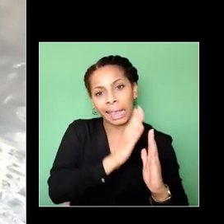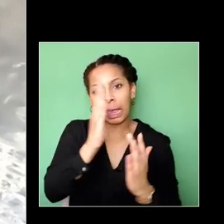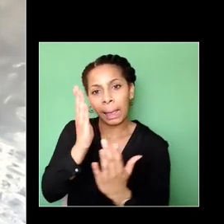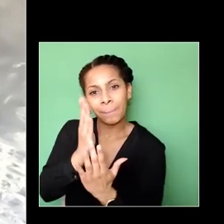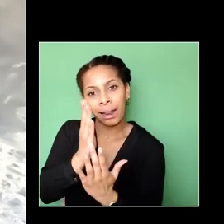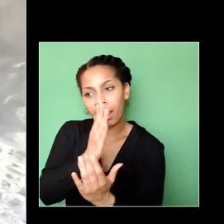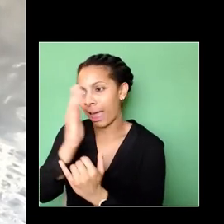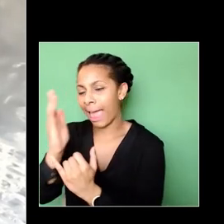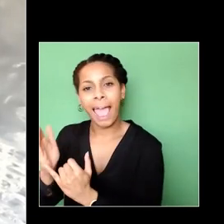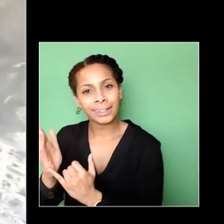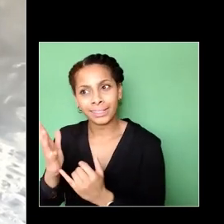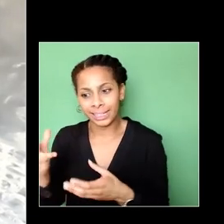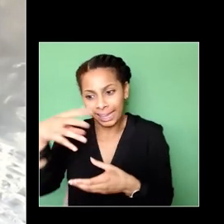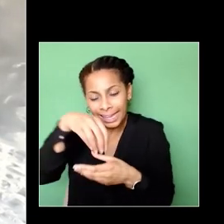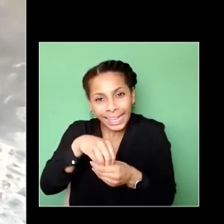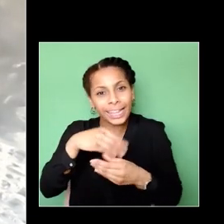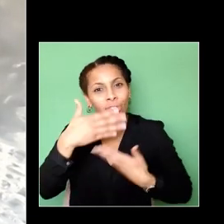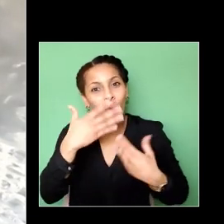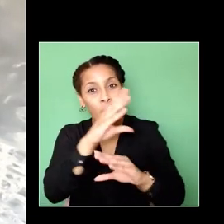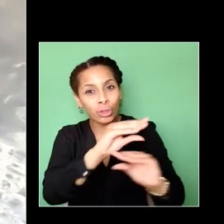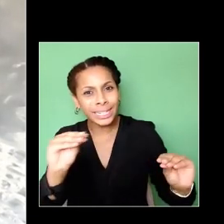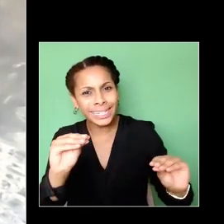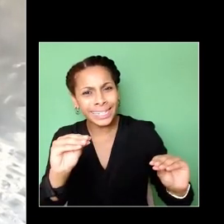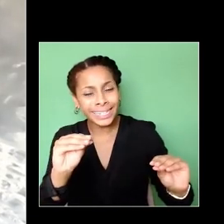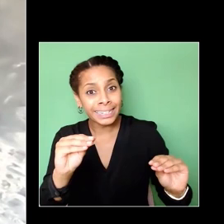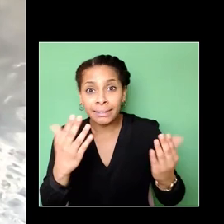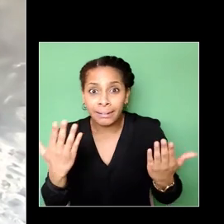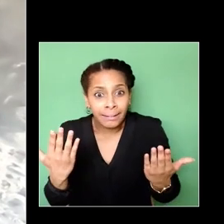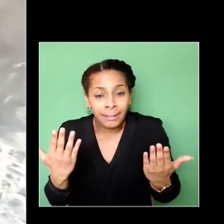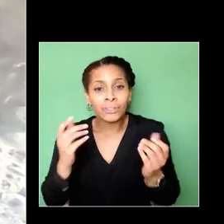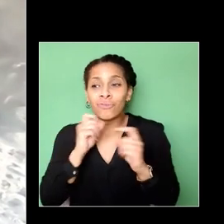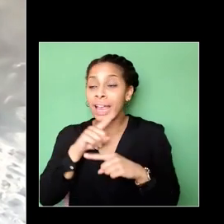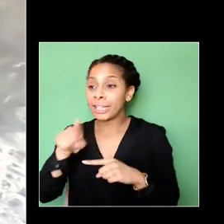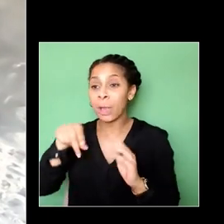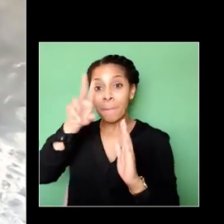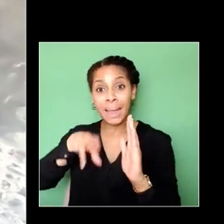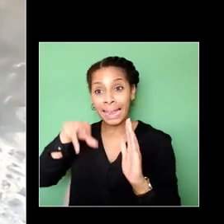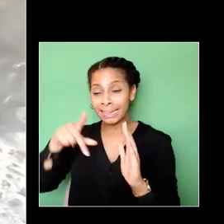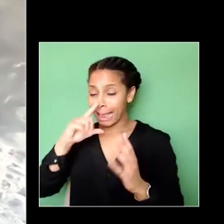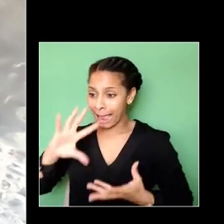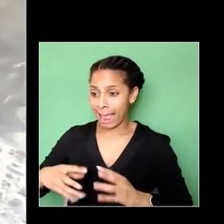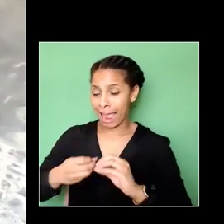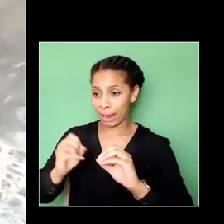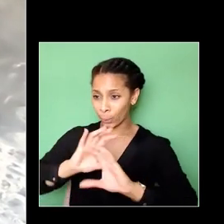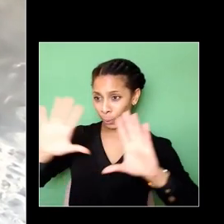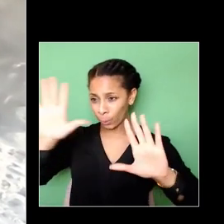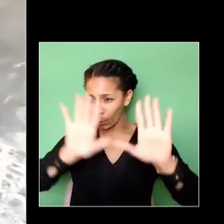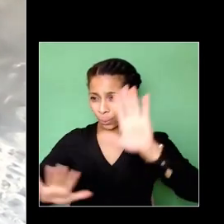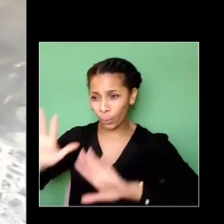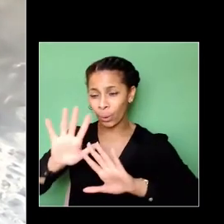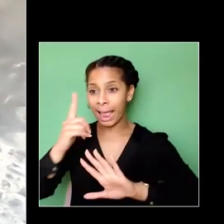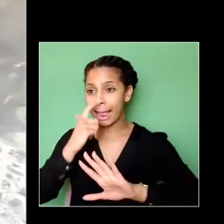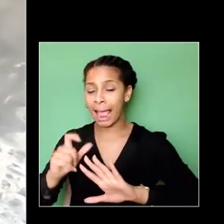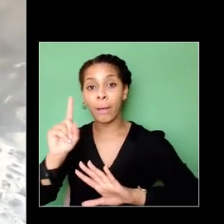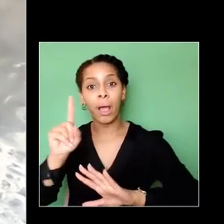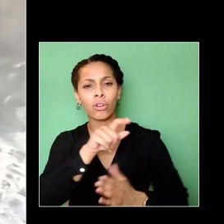Mm. And somehow I can do that with a painting very, very quickly. But with writing, I just seem to go over and over and